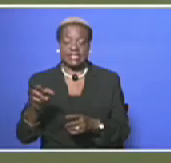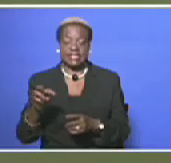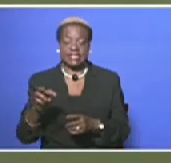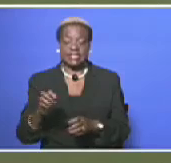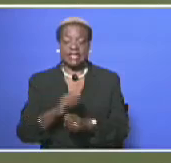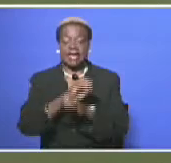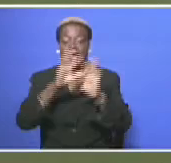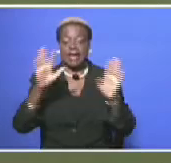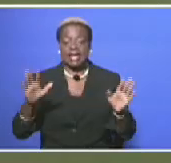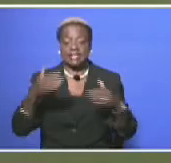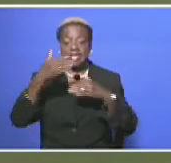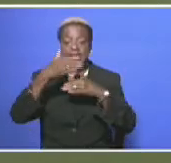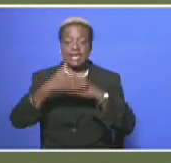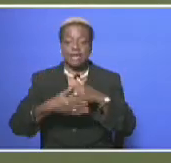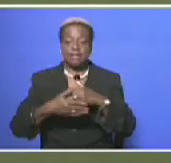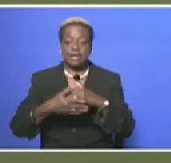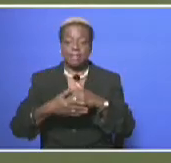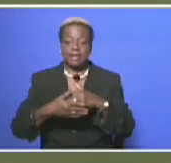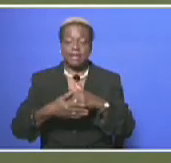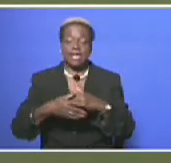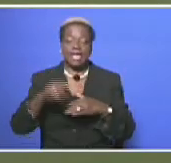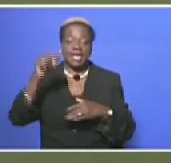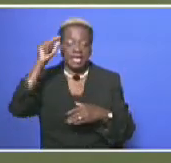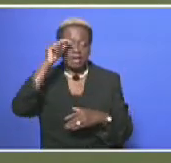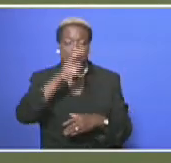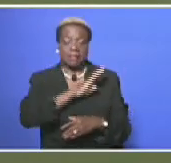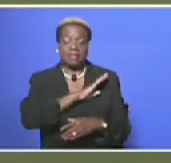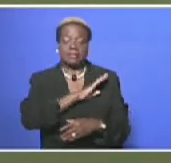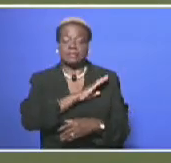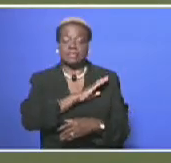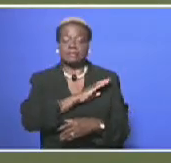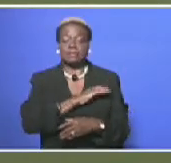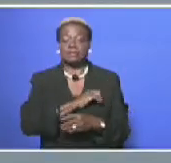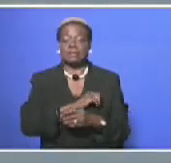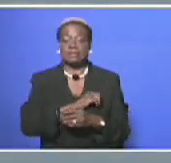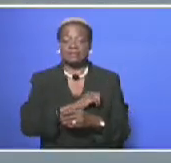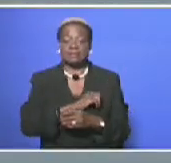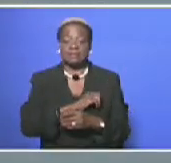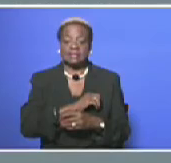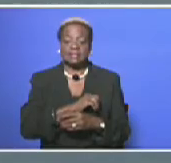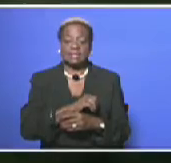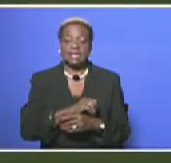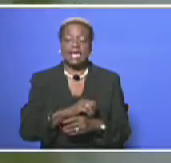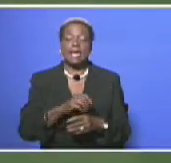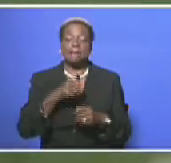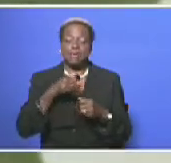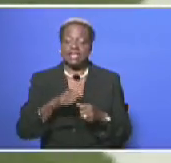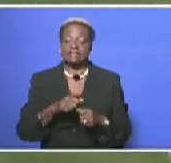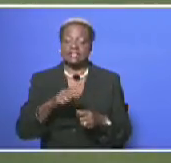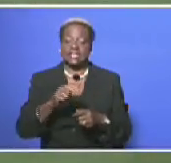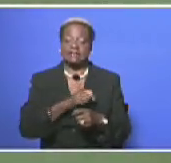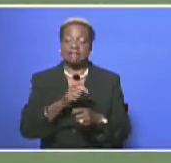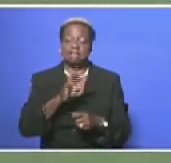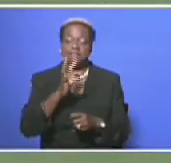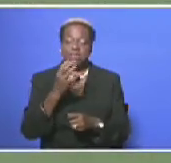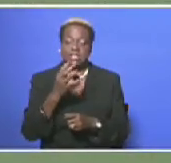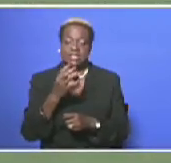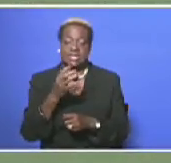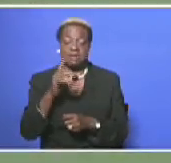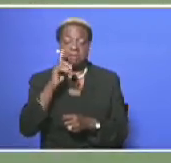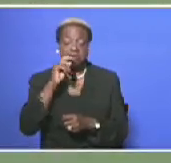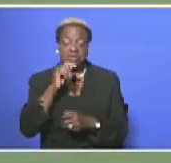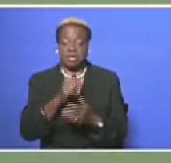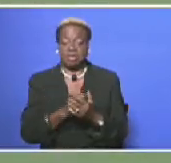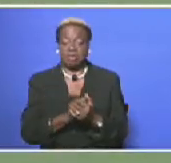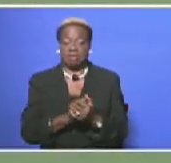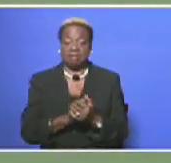nearest competitor, Gary Woodland. Reed has only made 2 bogeys over 36 holes and has amassed an impressive tally of 14 birdies. A win this week